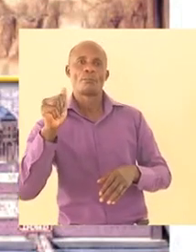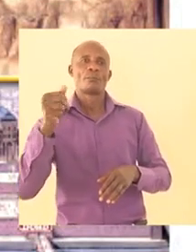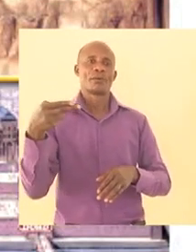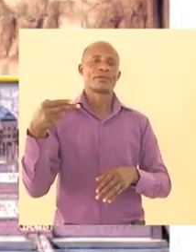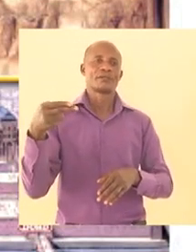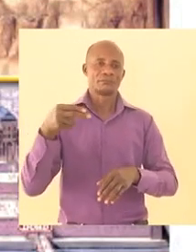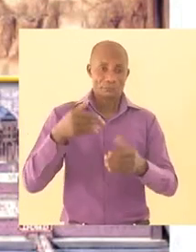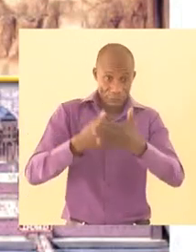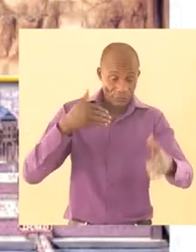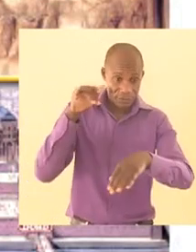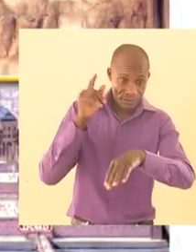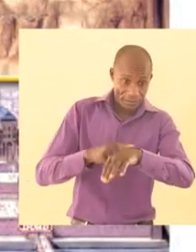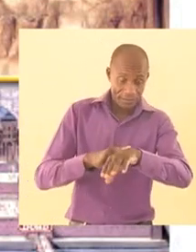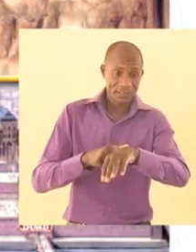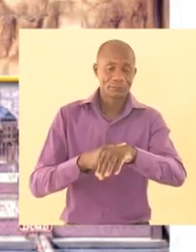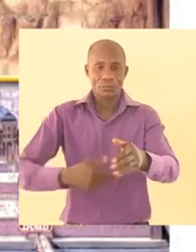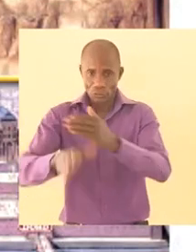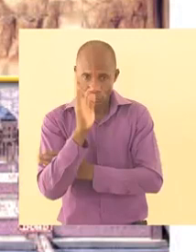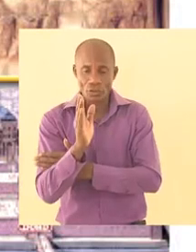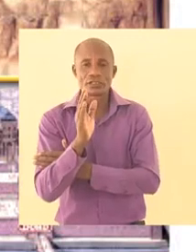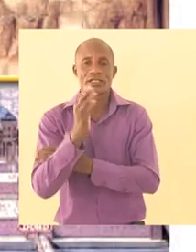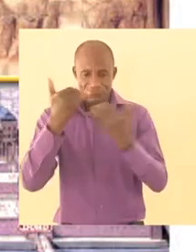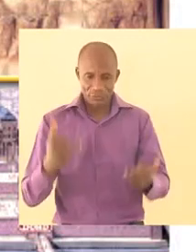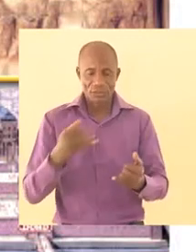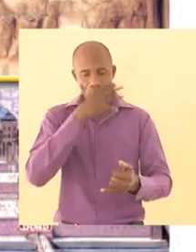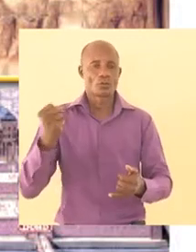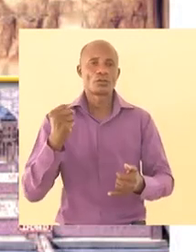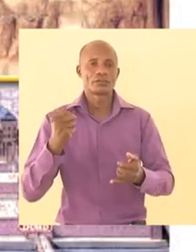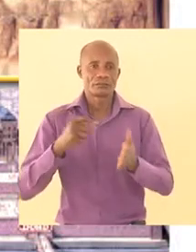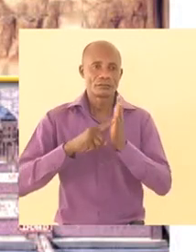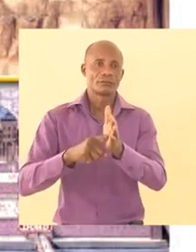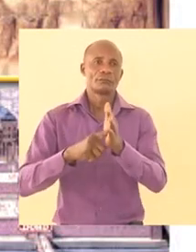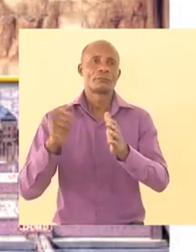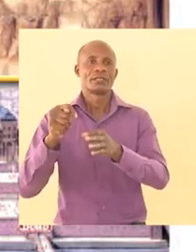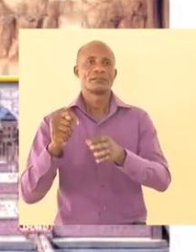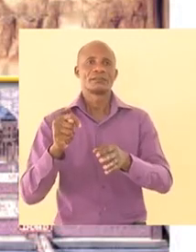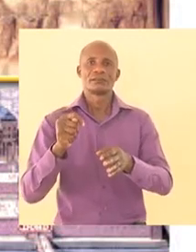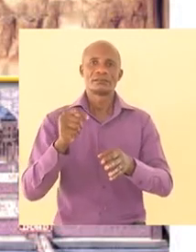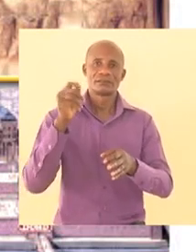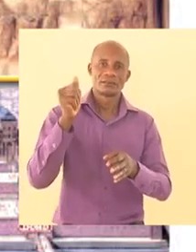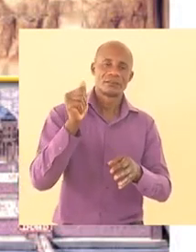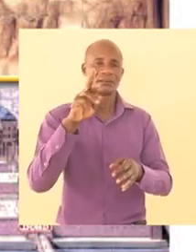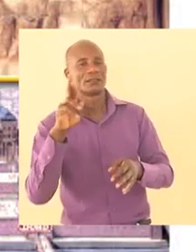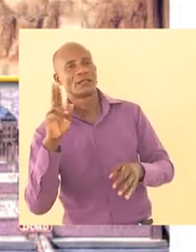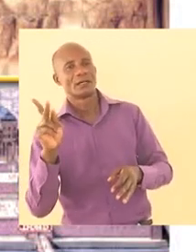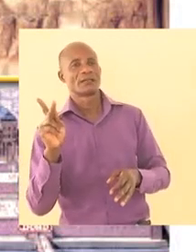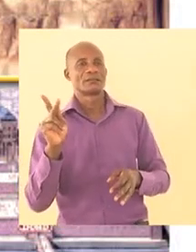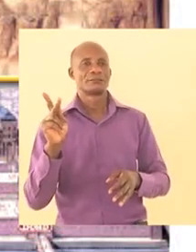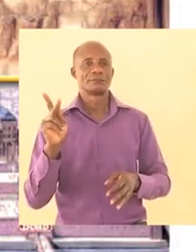the temple, God's presence was represented by the tabernacle where the Ark of the Covenant was put. But built by